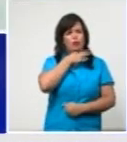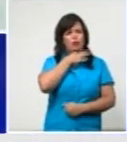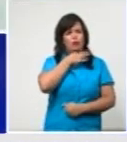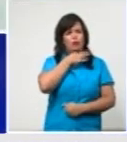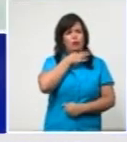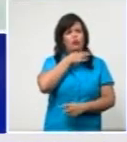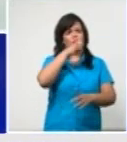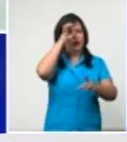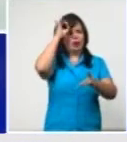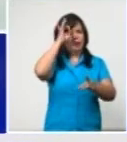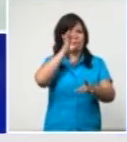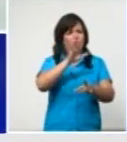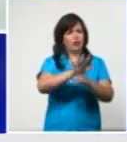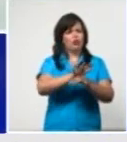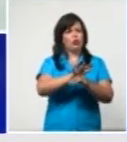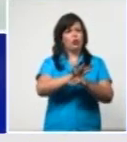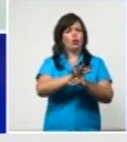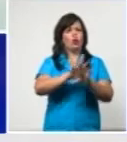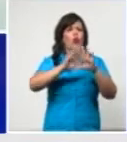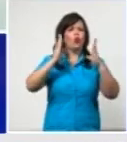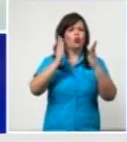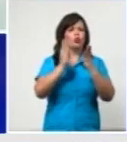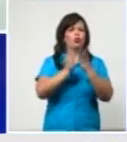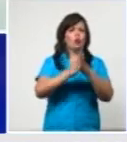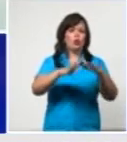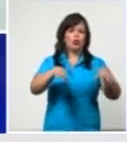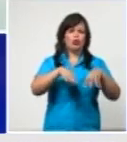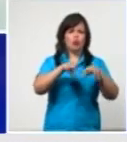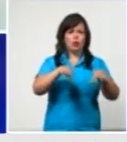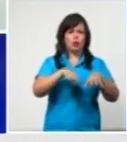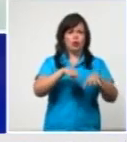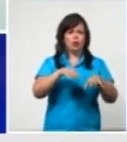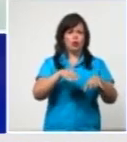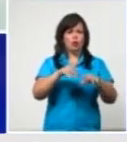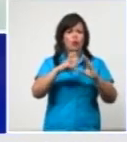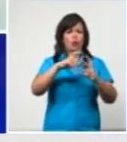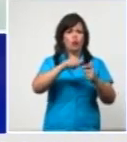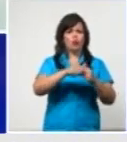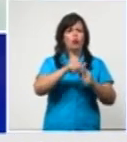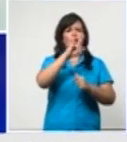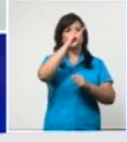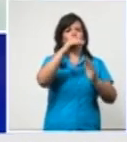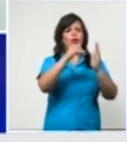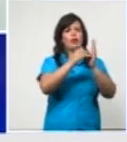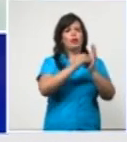confirmed cases in the world. However, from March to April,